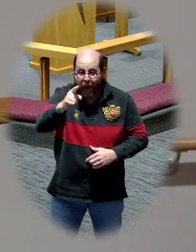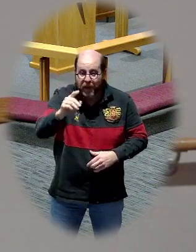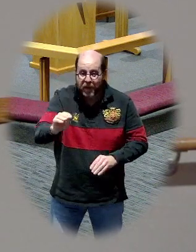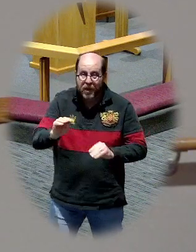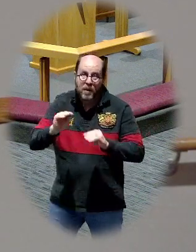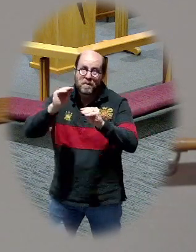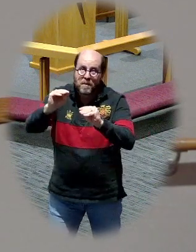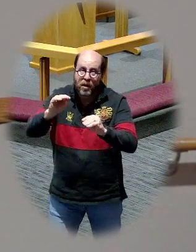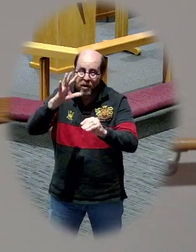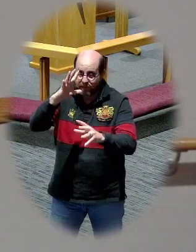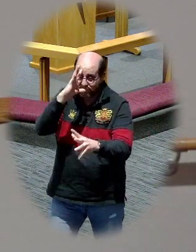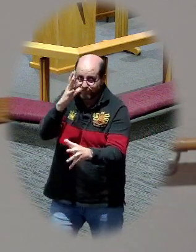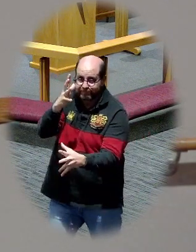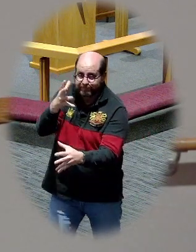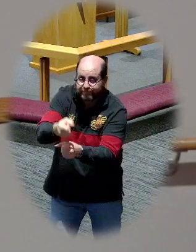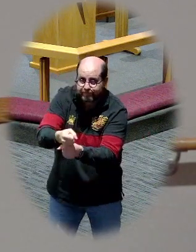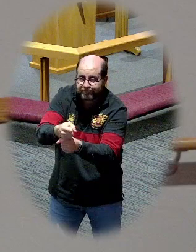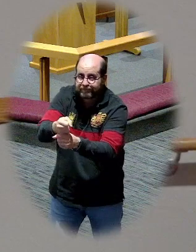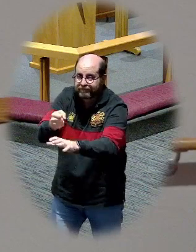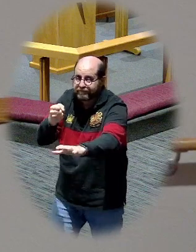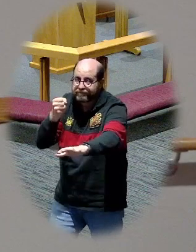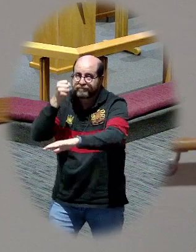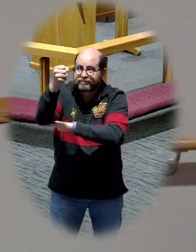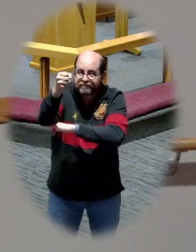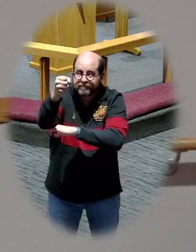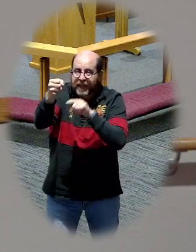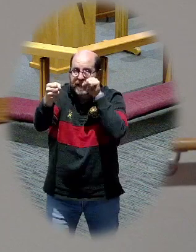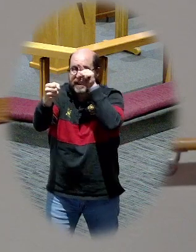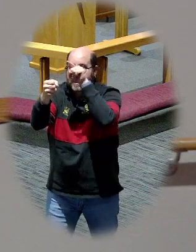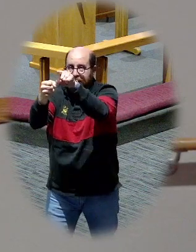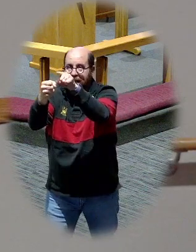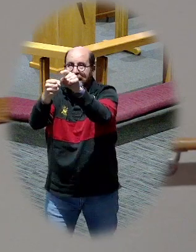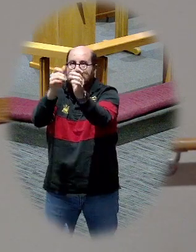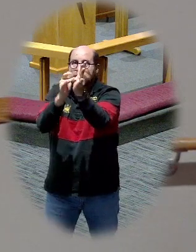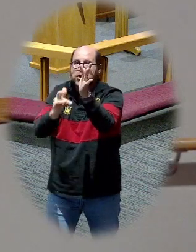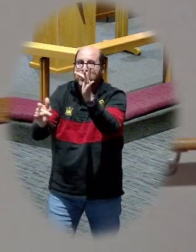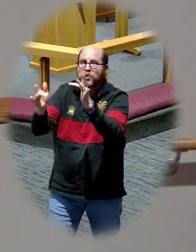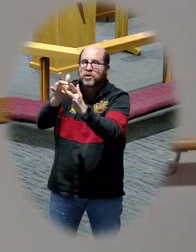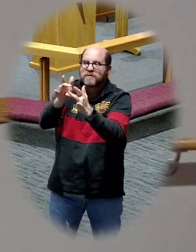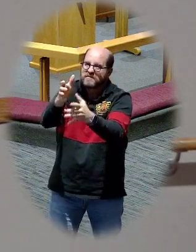your hope in a person, in particular Jesus.